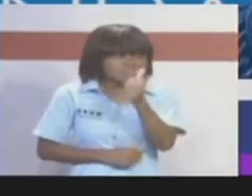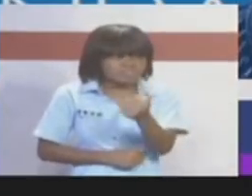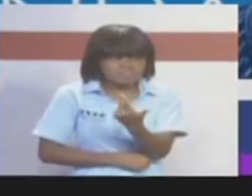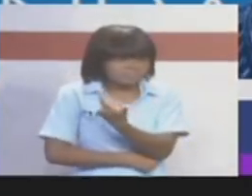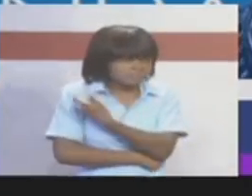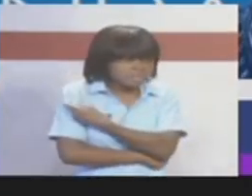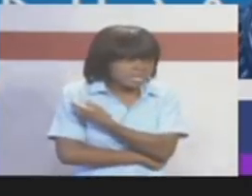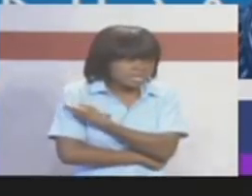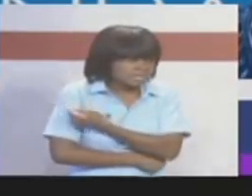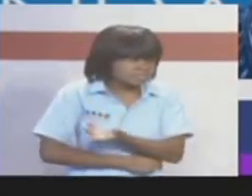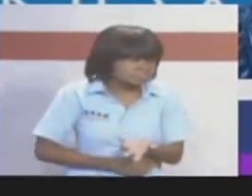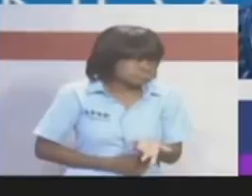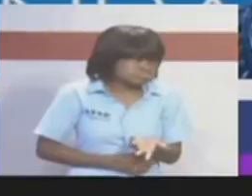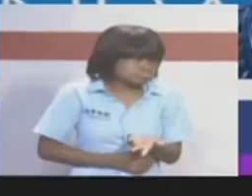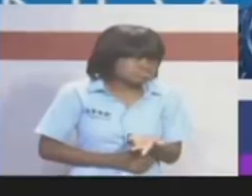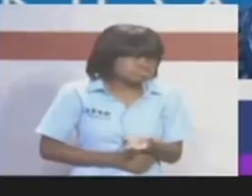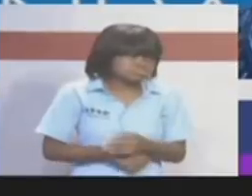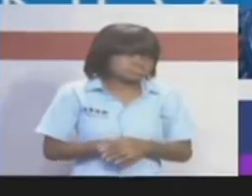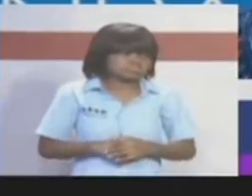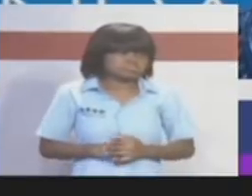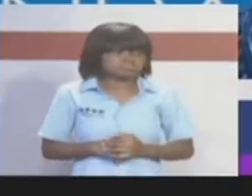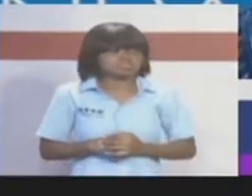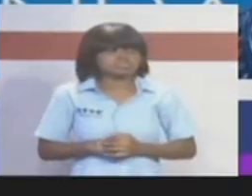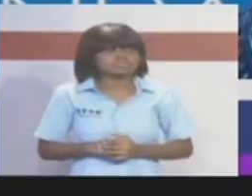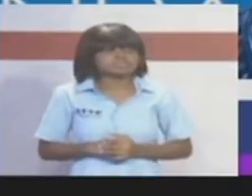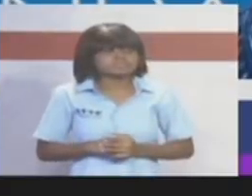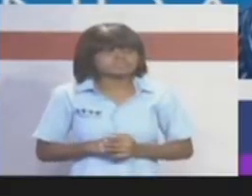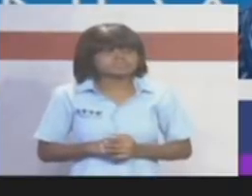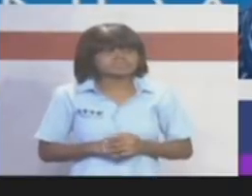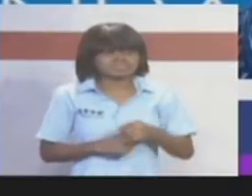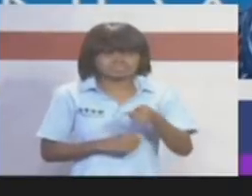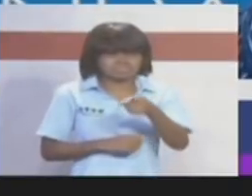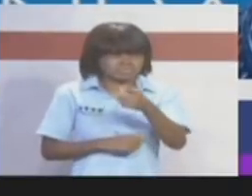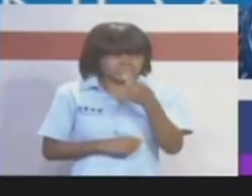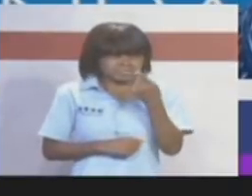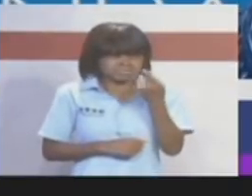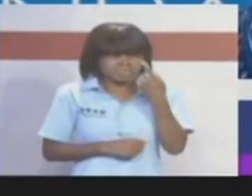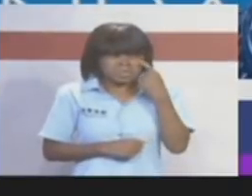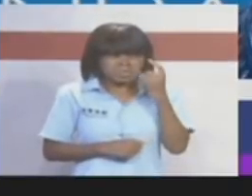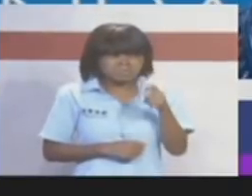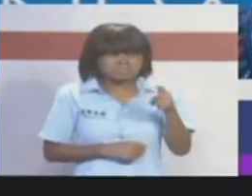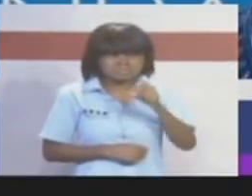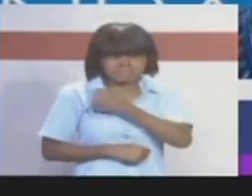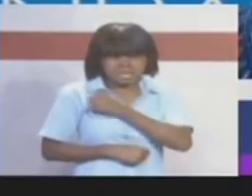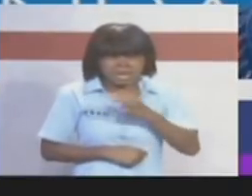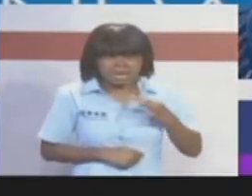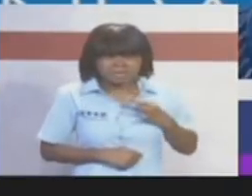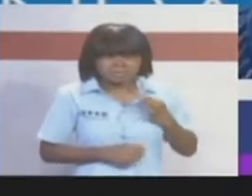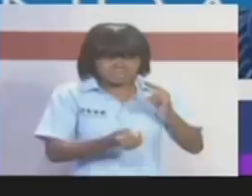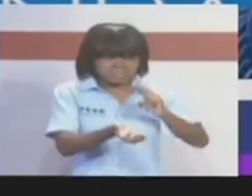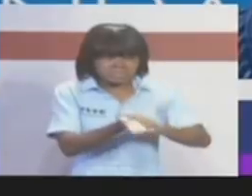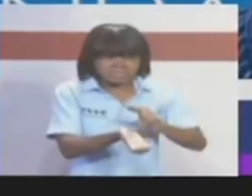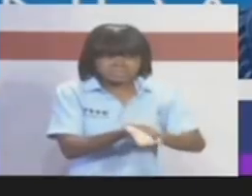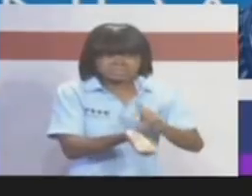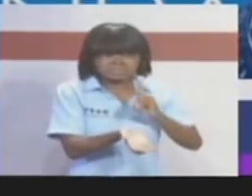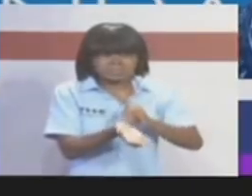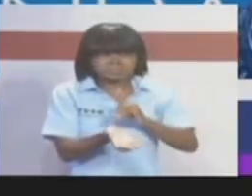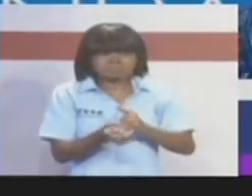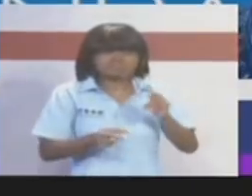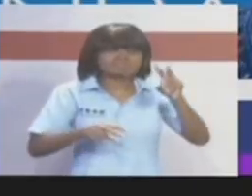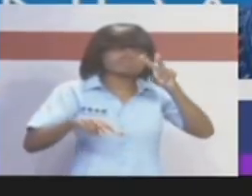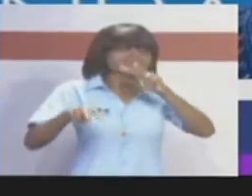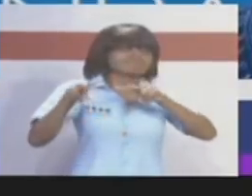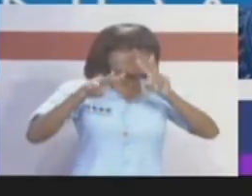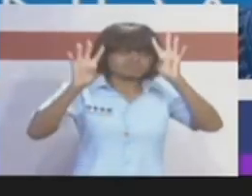non-vaccinated patients by the healthcare staff? Is that a concern? That fully vaccinated patients are treated